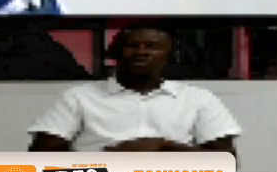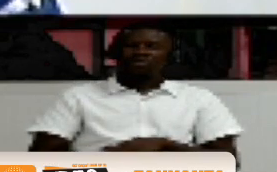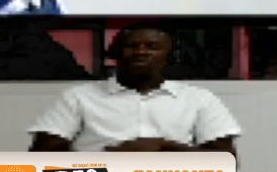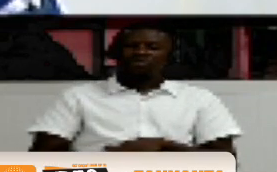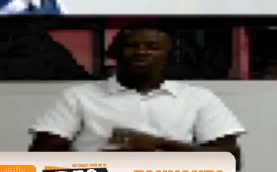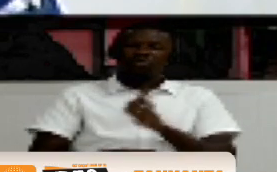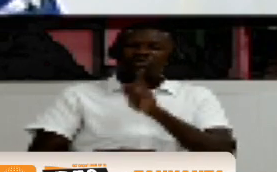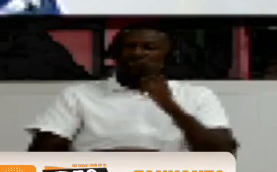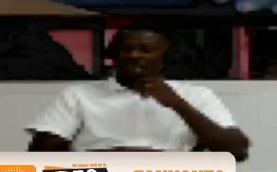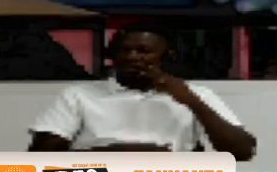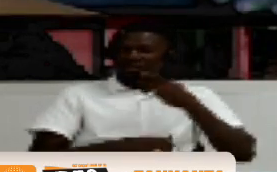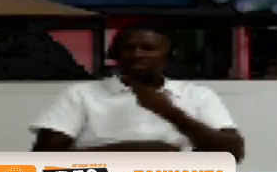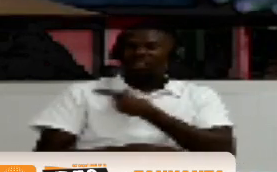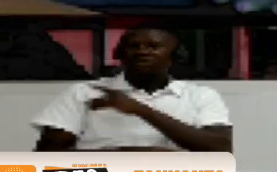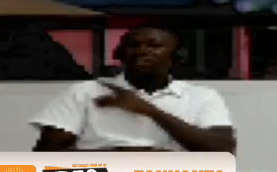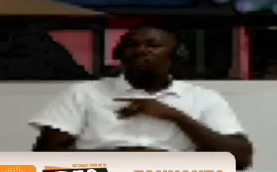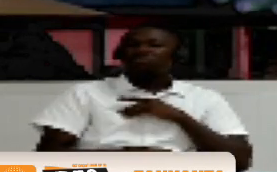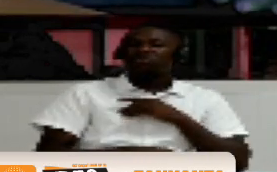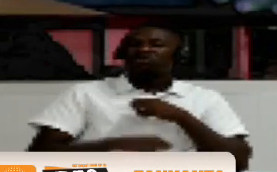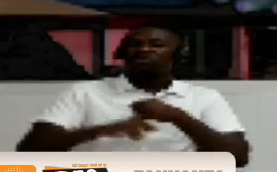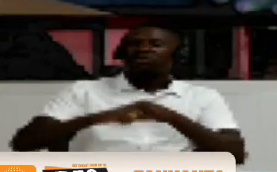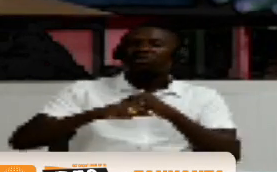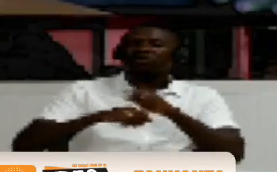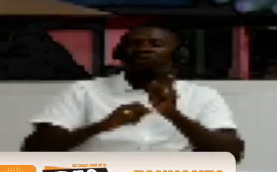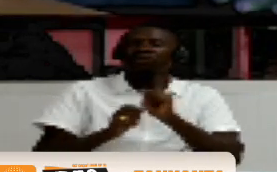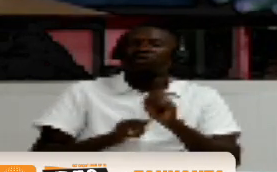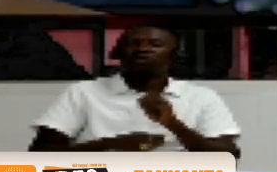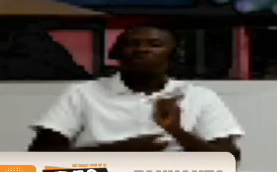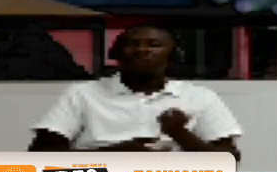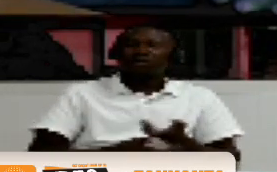physiotherapy treatment for?